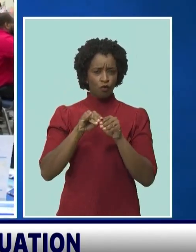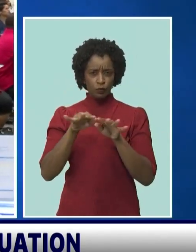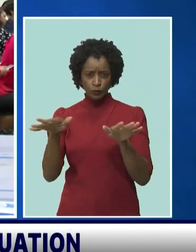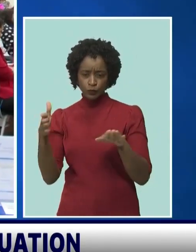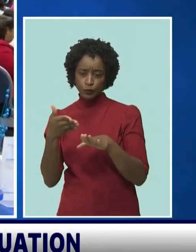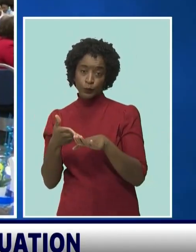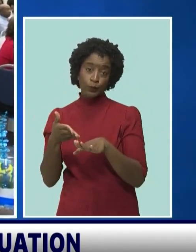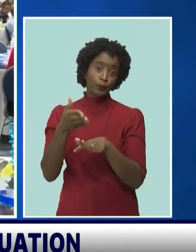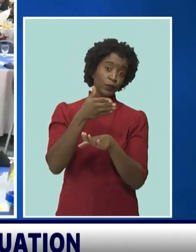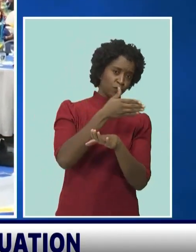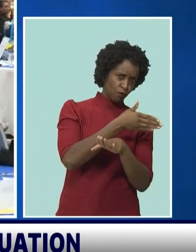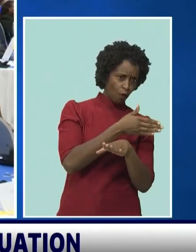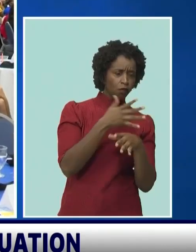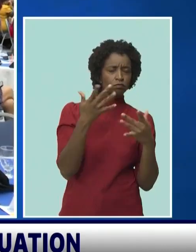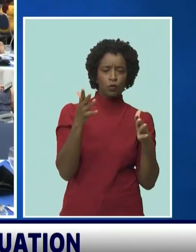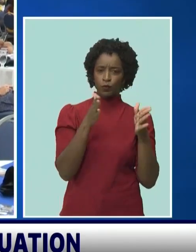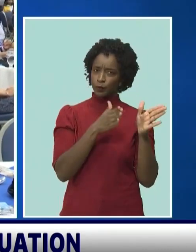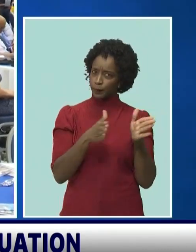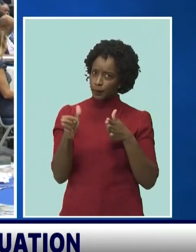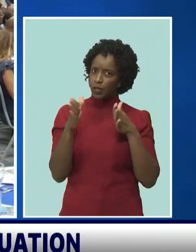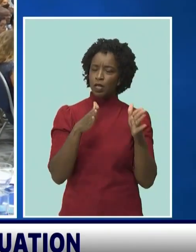had to be put on the